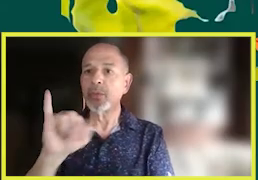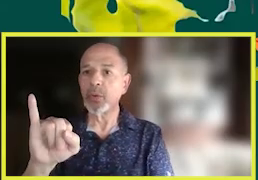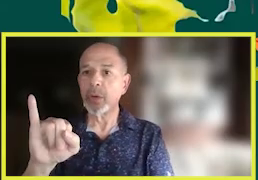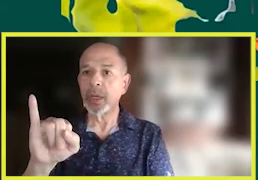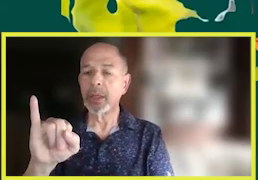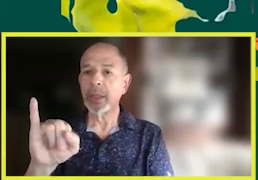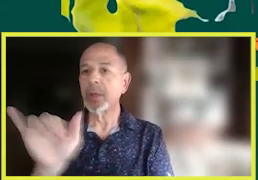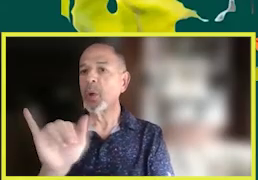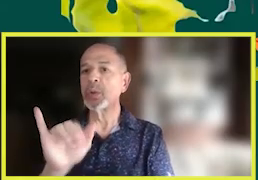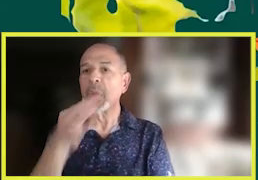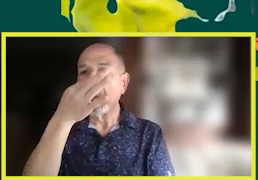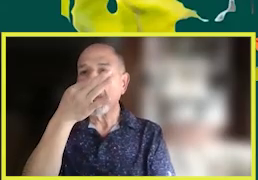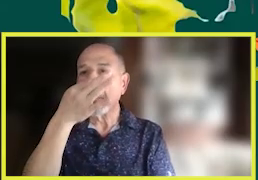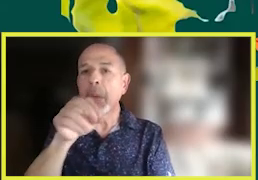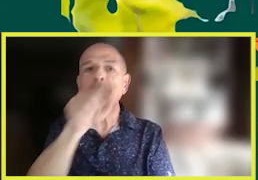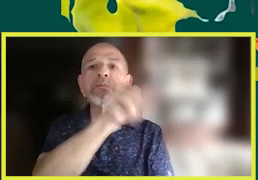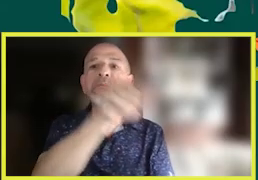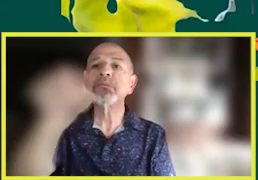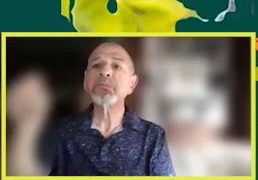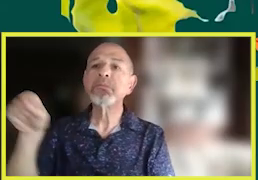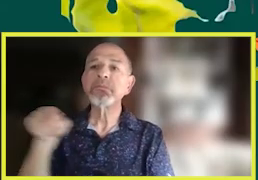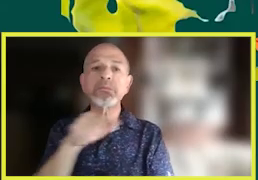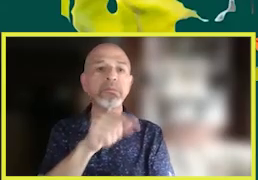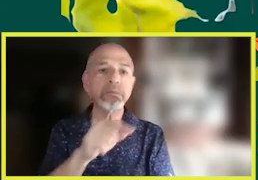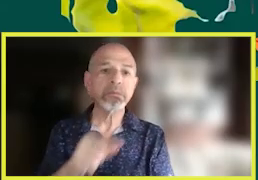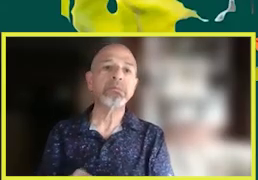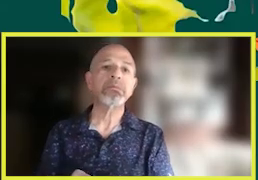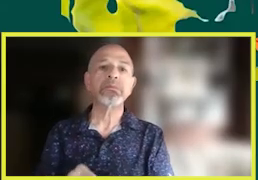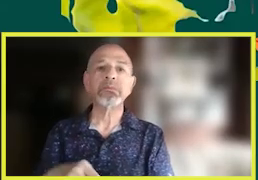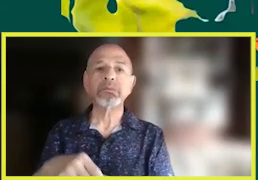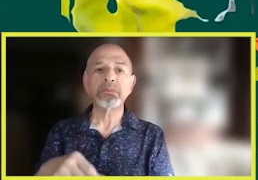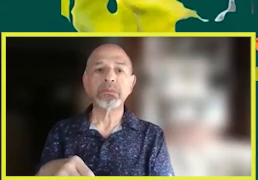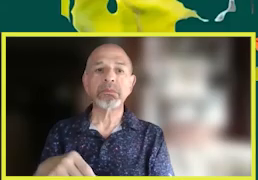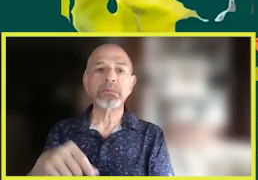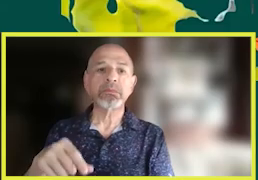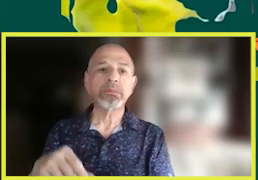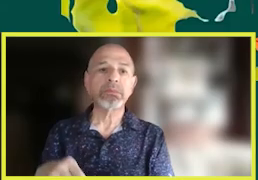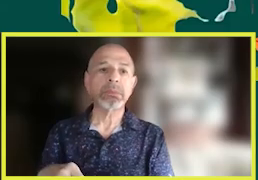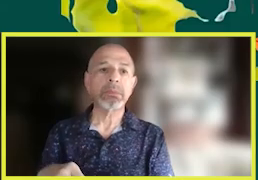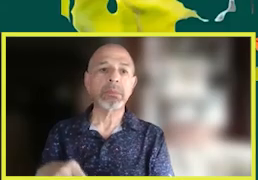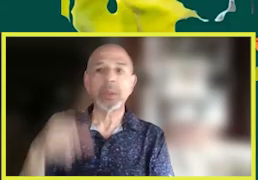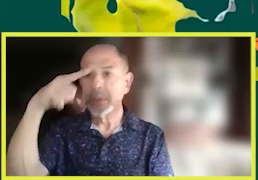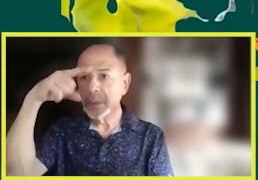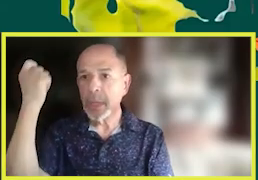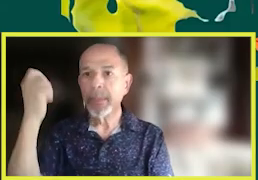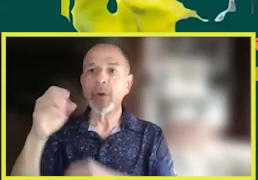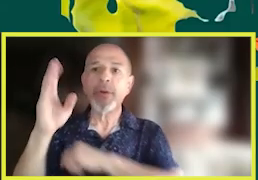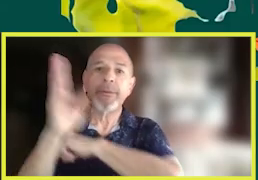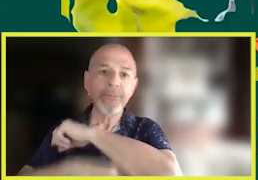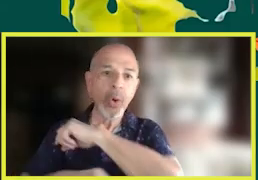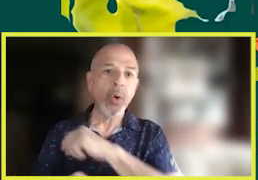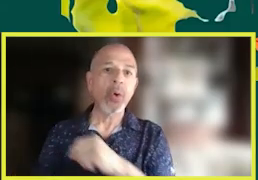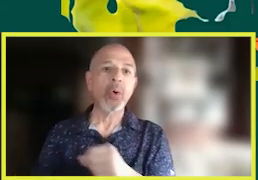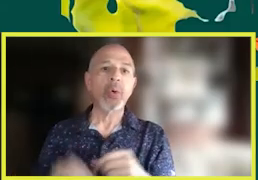nearby during each of the 4 seasons. That's, I think, one of the best things, New Englanders, we get to experience 4 different